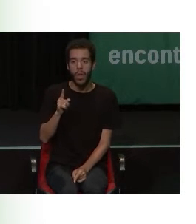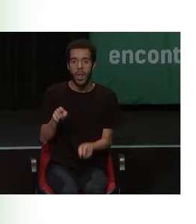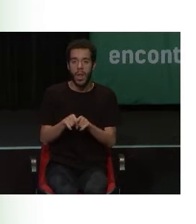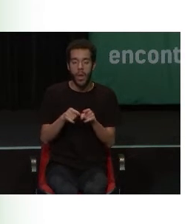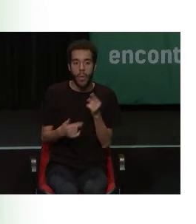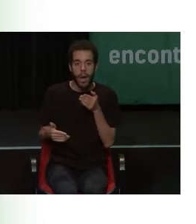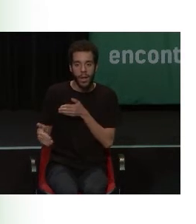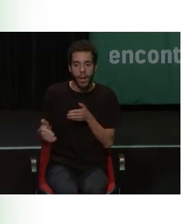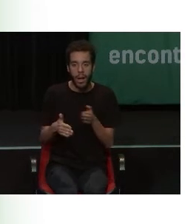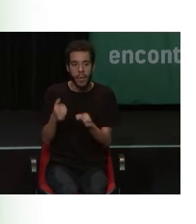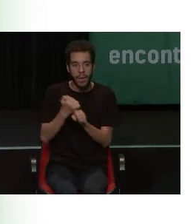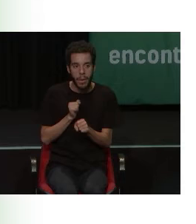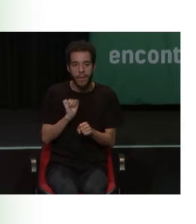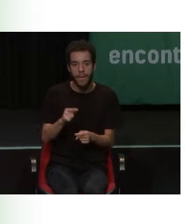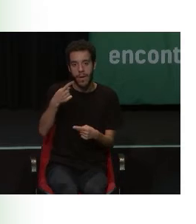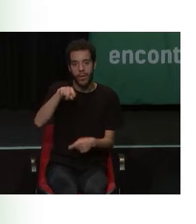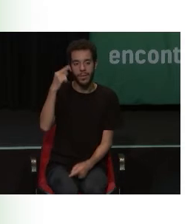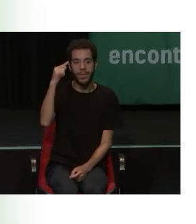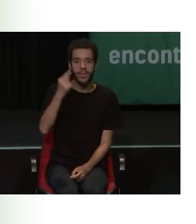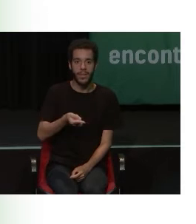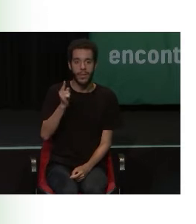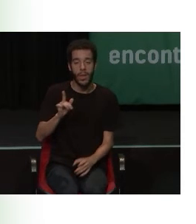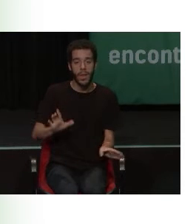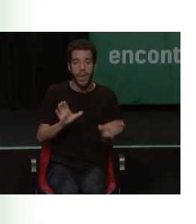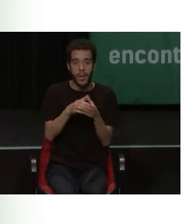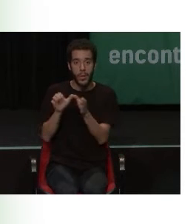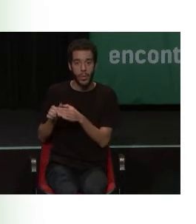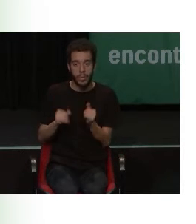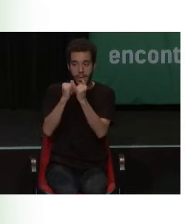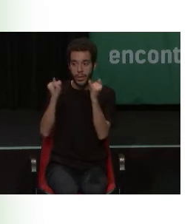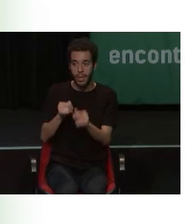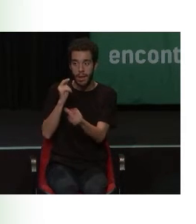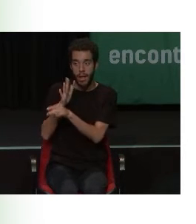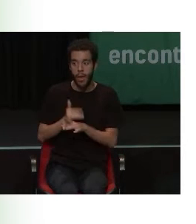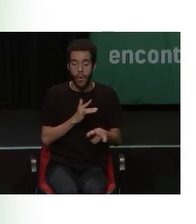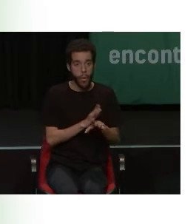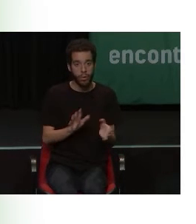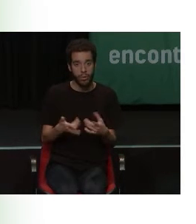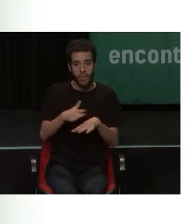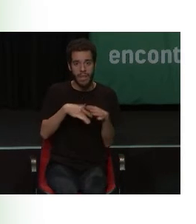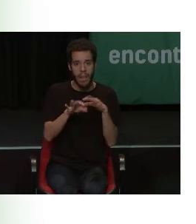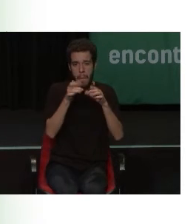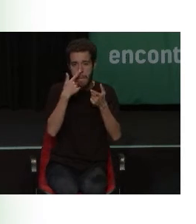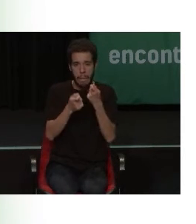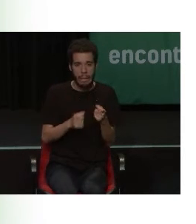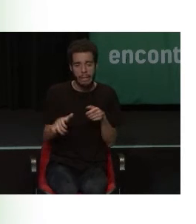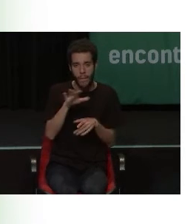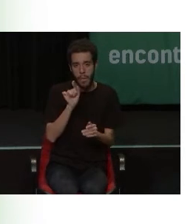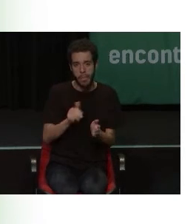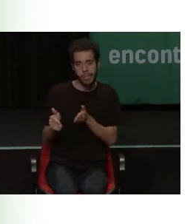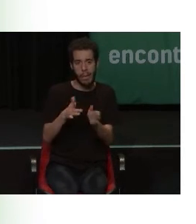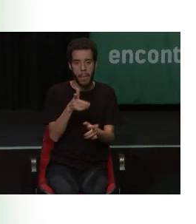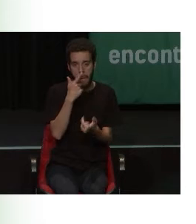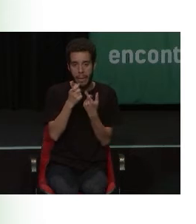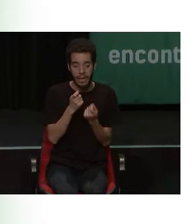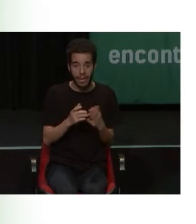tipo de having abordagem. this type of Quando nós approach. começámos, When we outros started, grupos other internacionais também international fizeram groups o did the mesmo same. género de The abordagem. similar